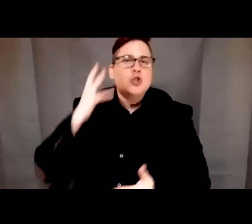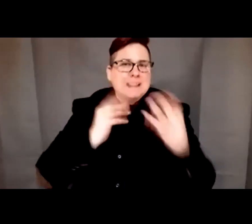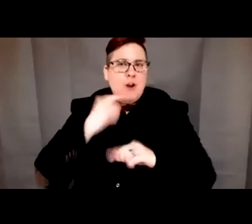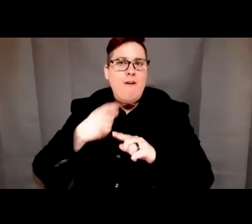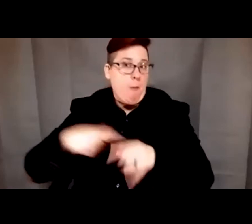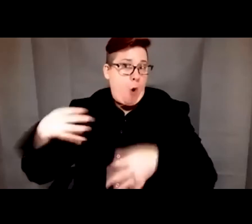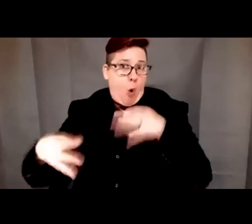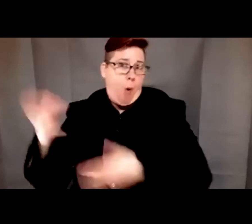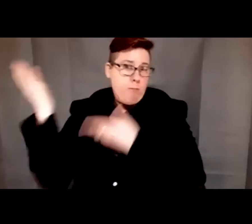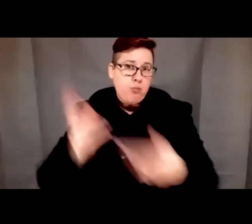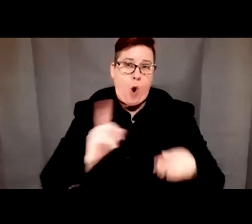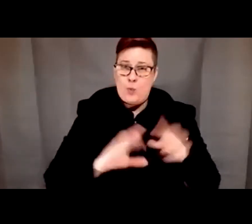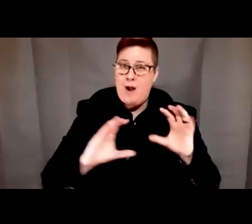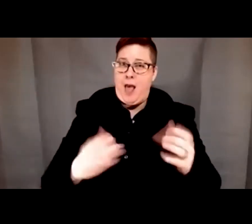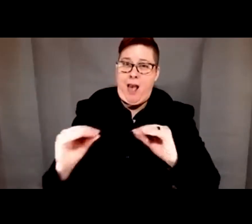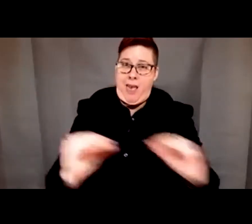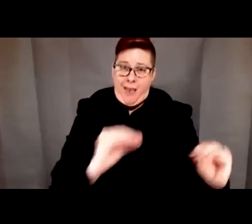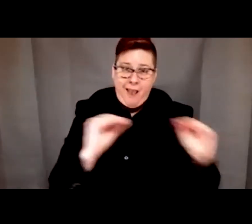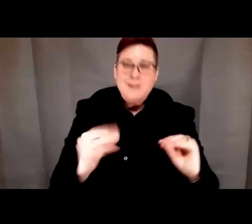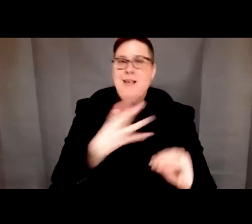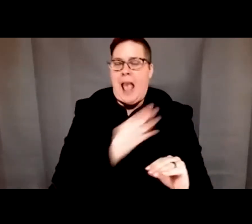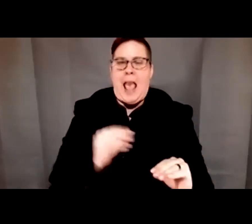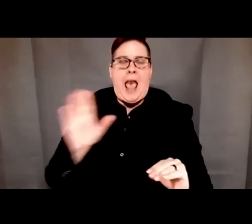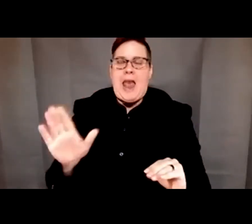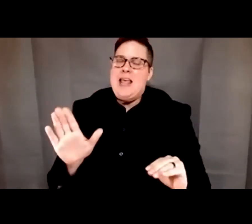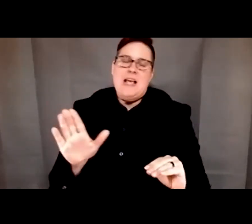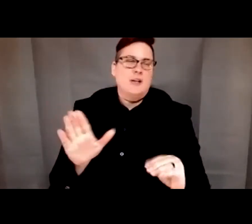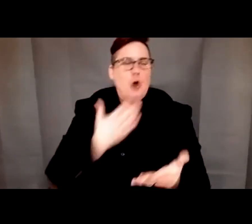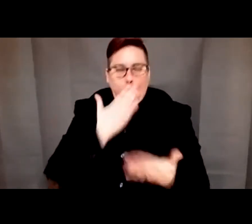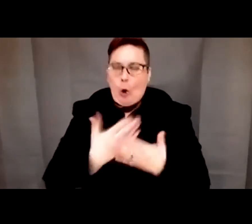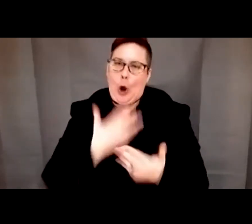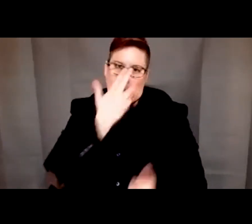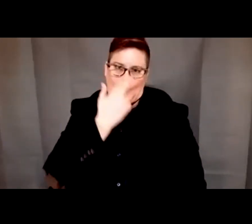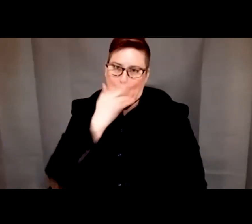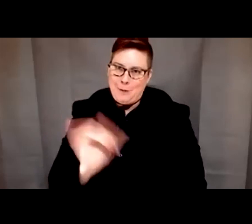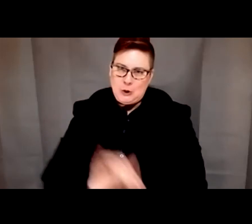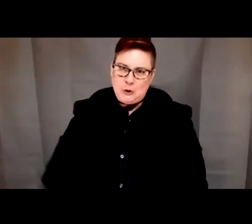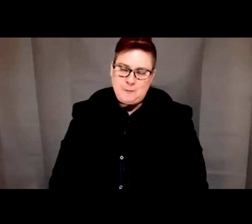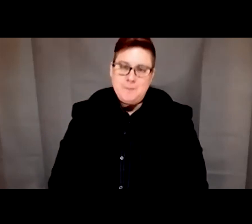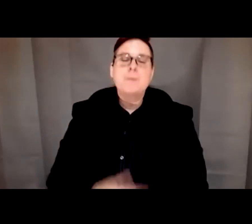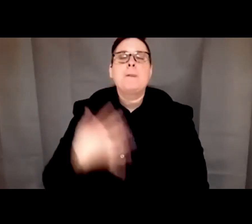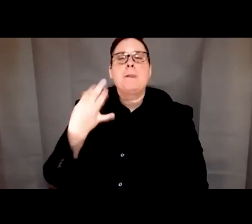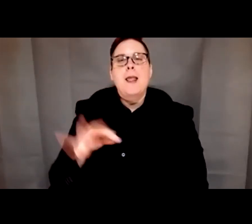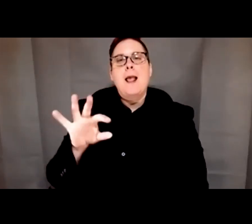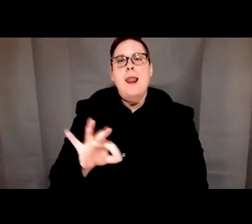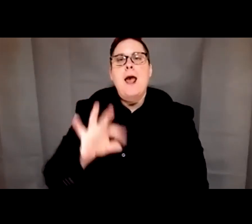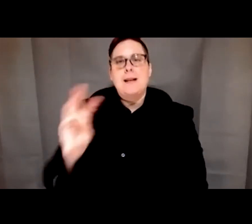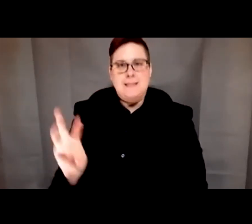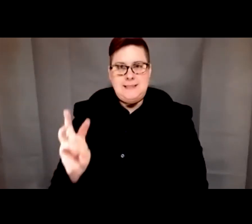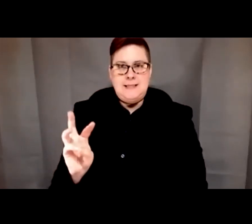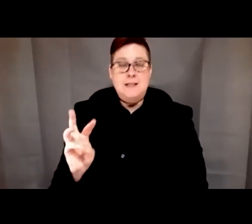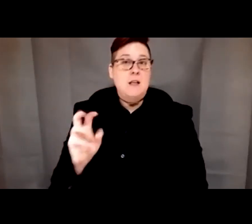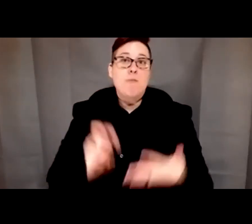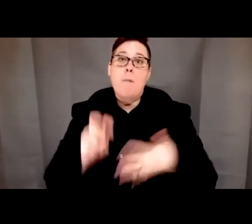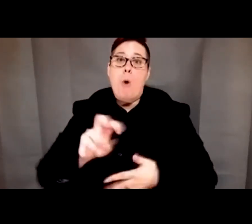the courtroom to the classroom, along with his unfailing good humor. In 1996, he was promoted